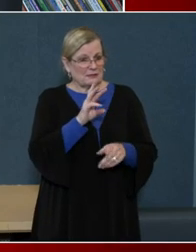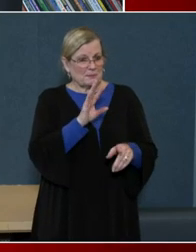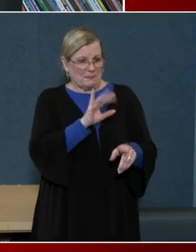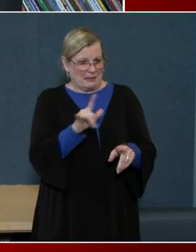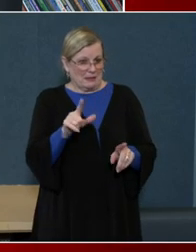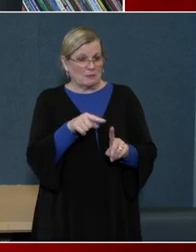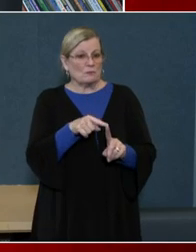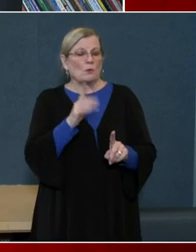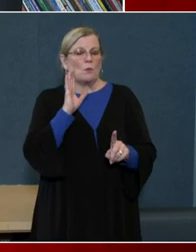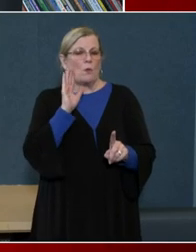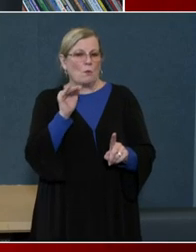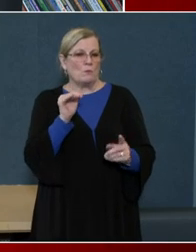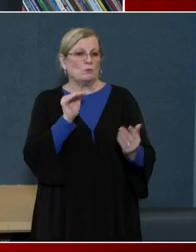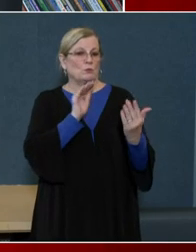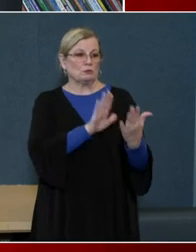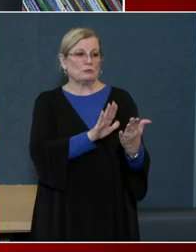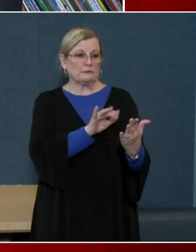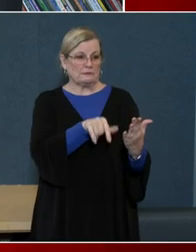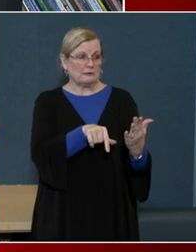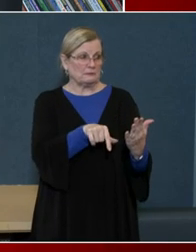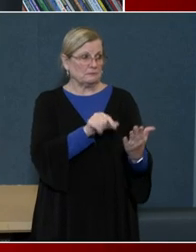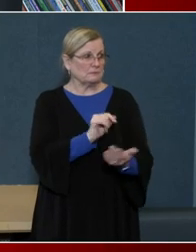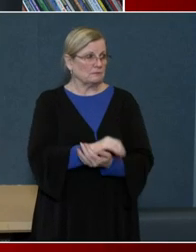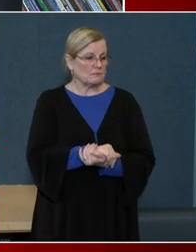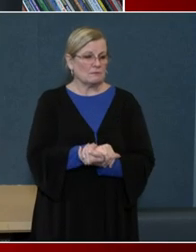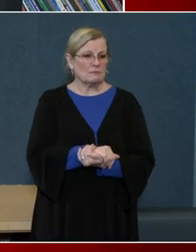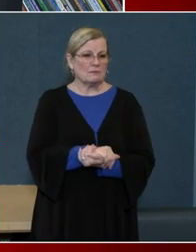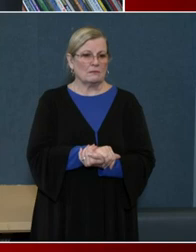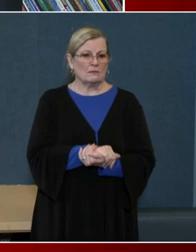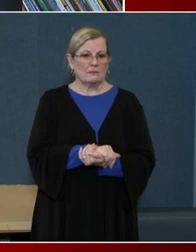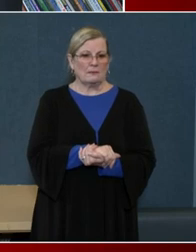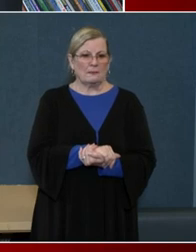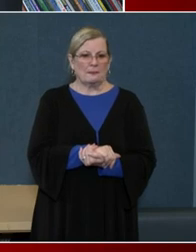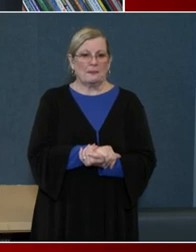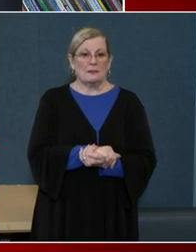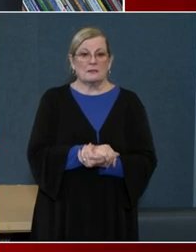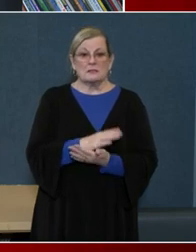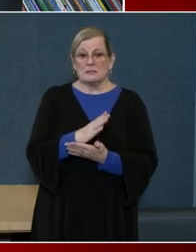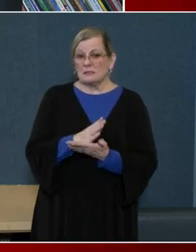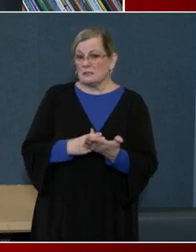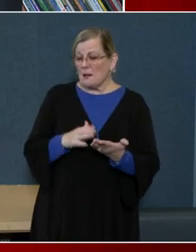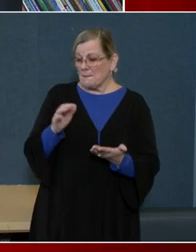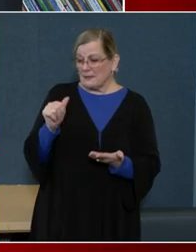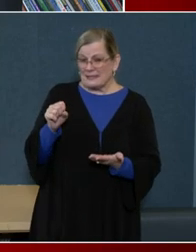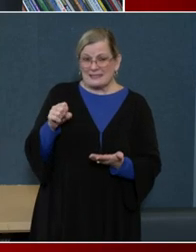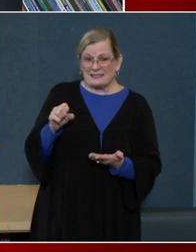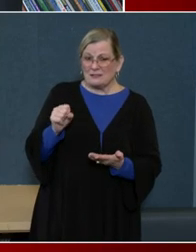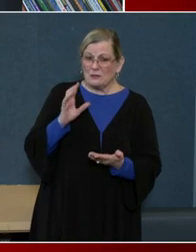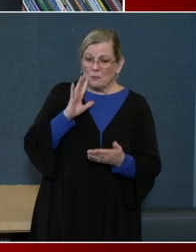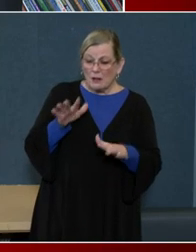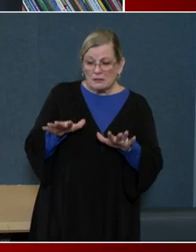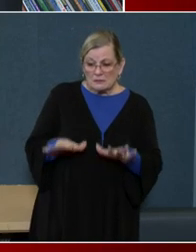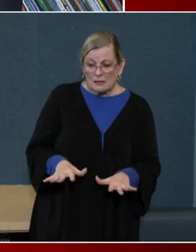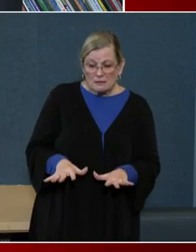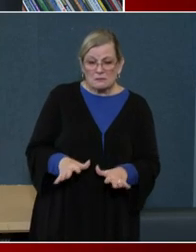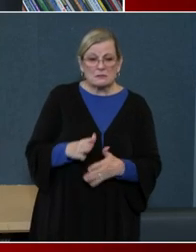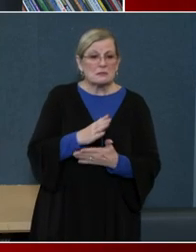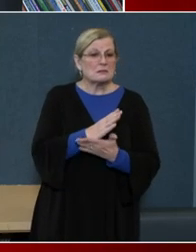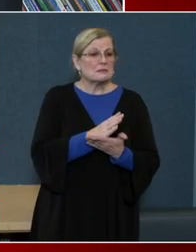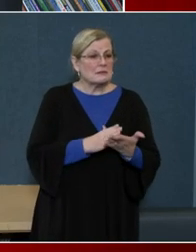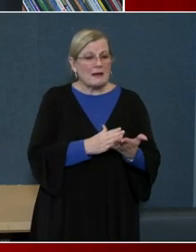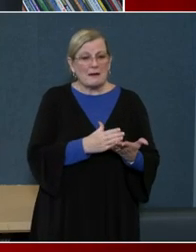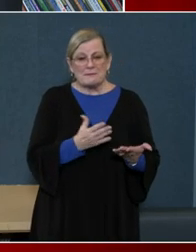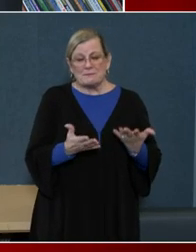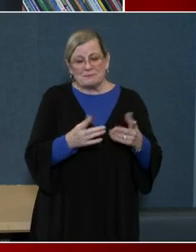And cases settle or whatever the particulars are, but they don't result in an eviction, but they do hurt